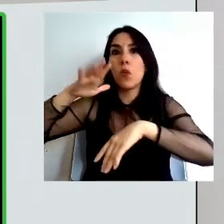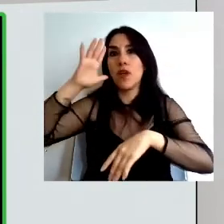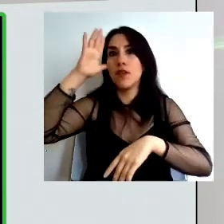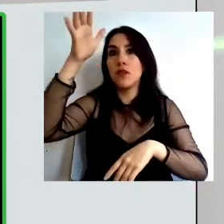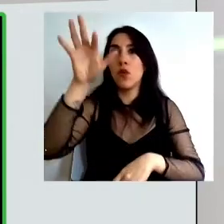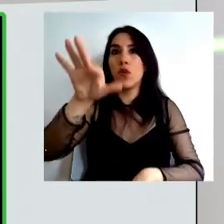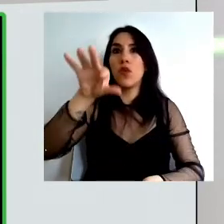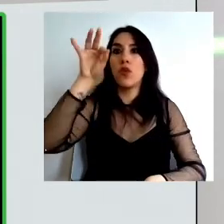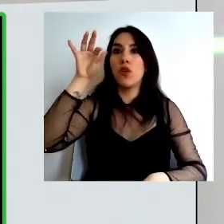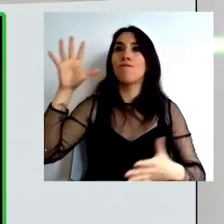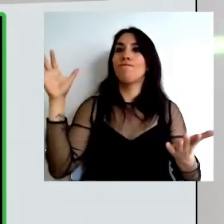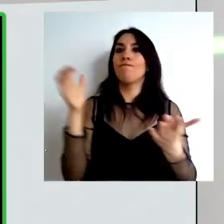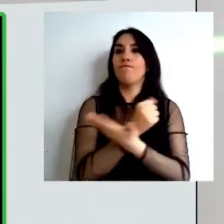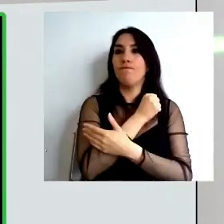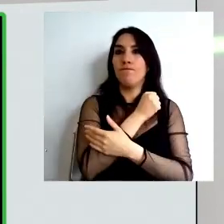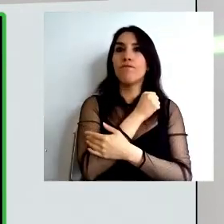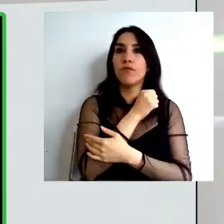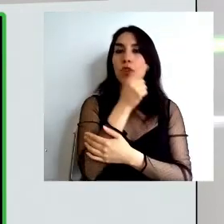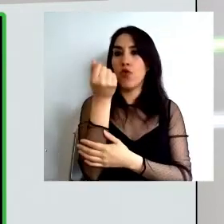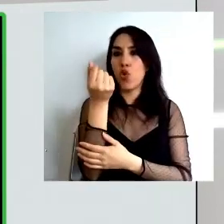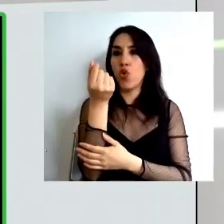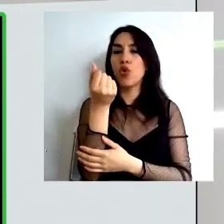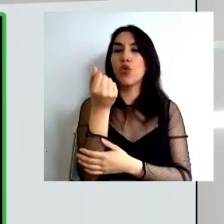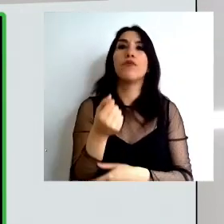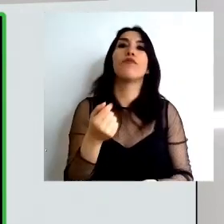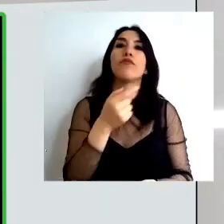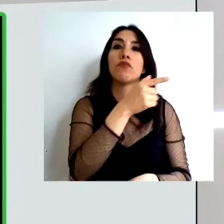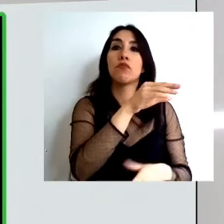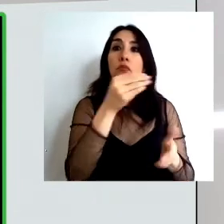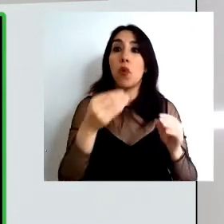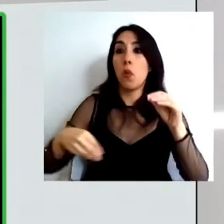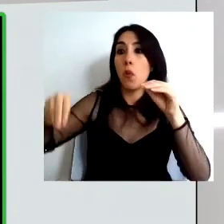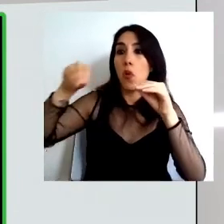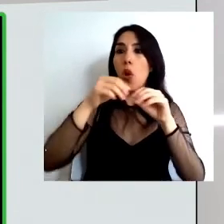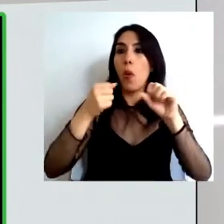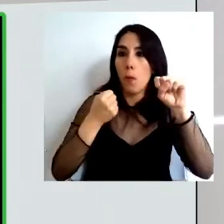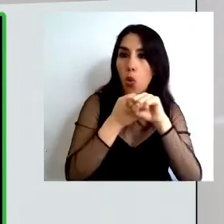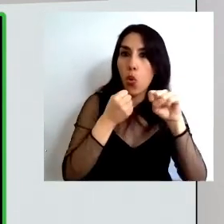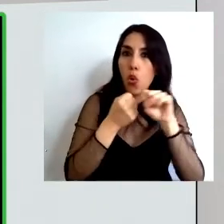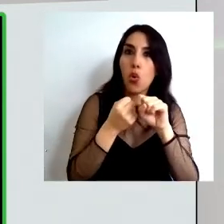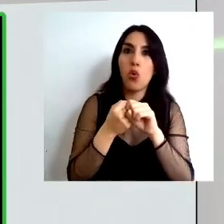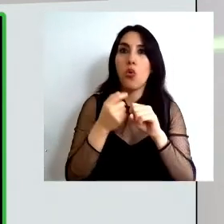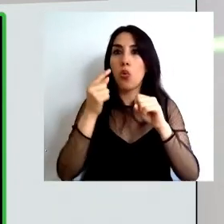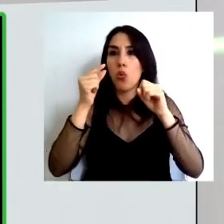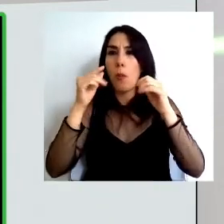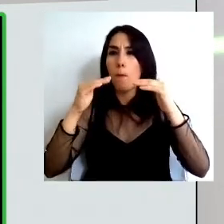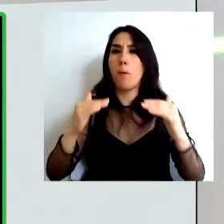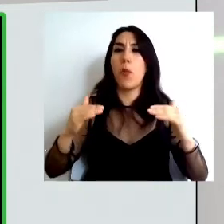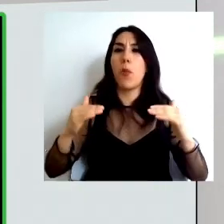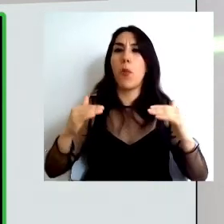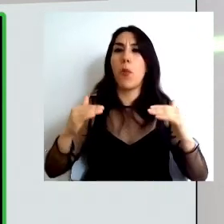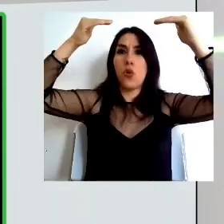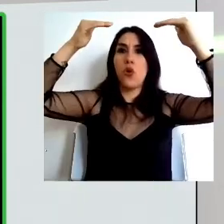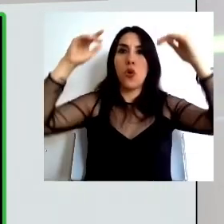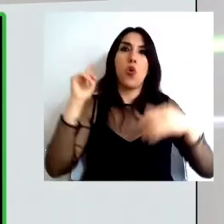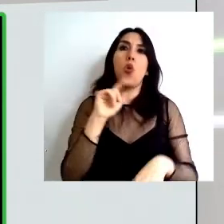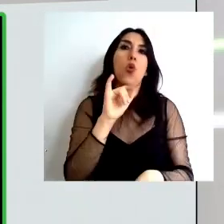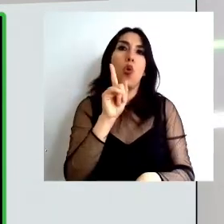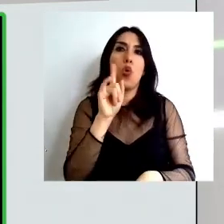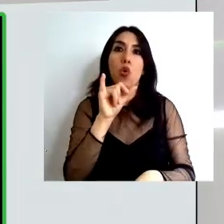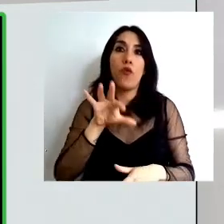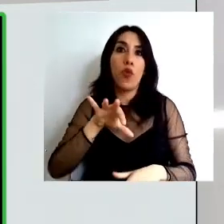to scale things, but just before to prepare these scaling phases. But we also need people who can connect